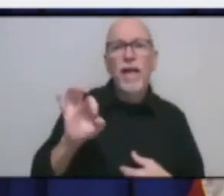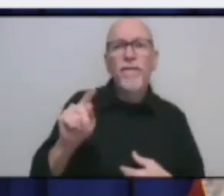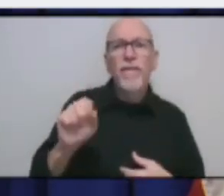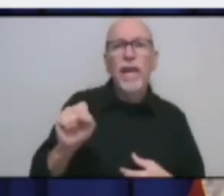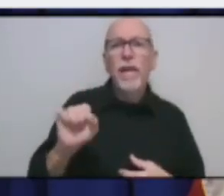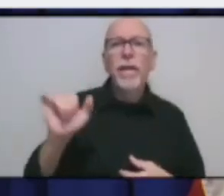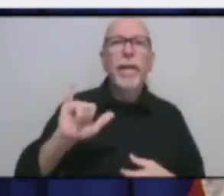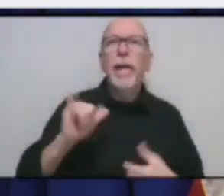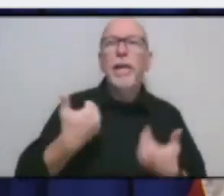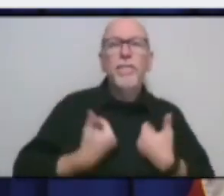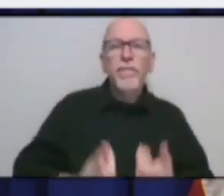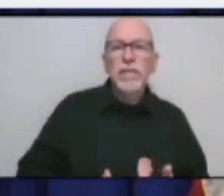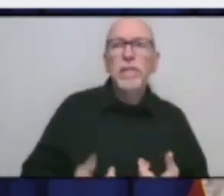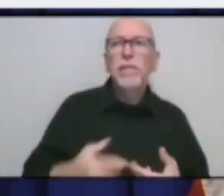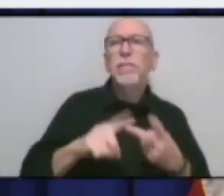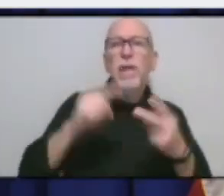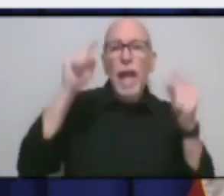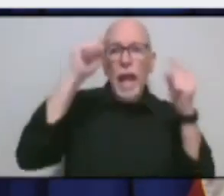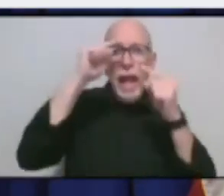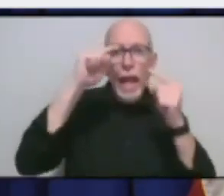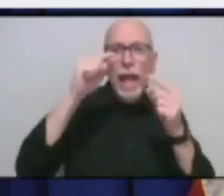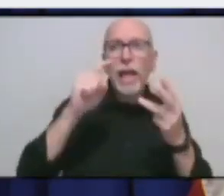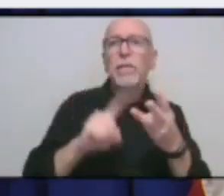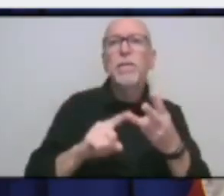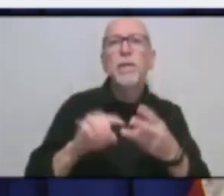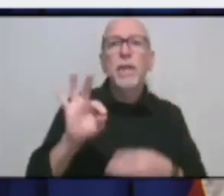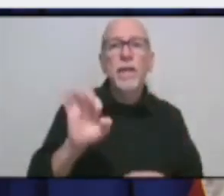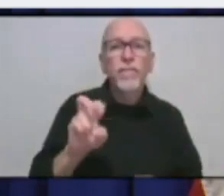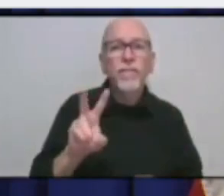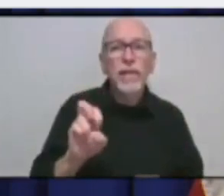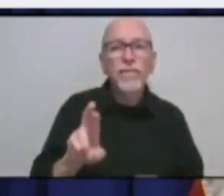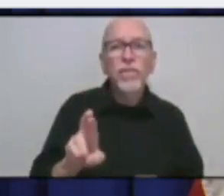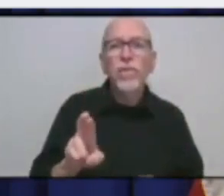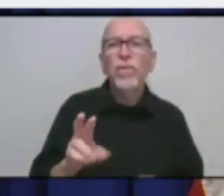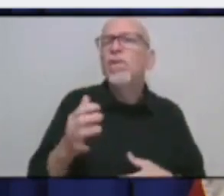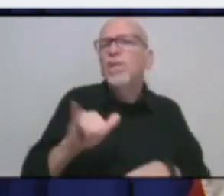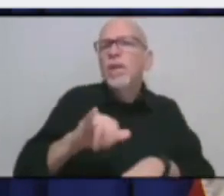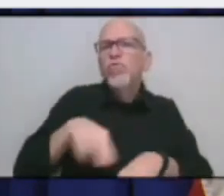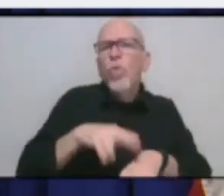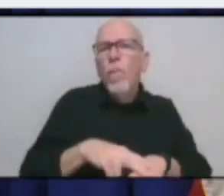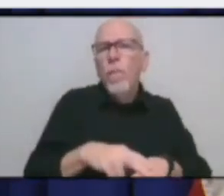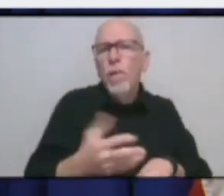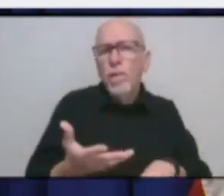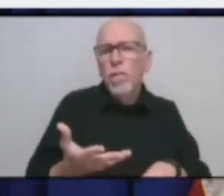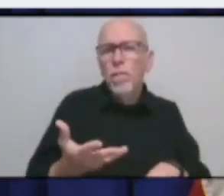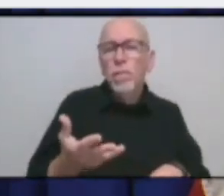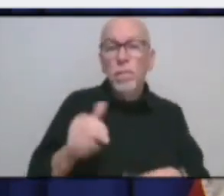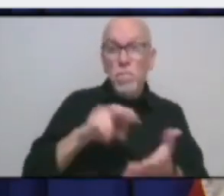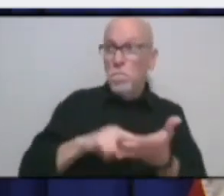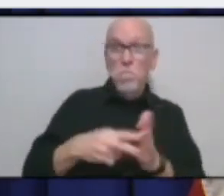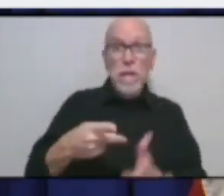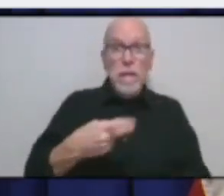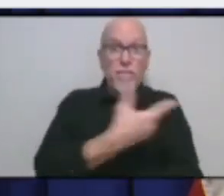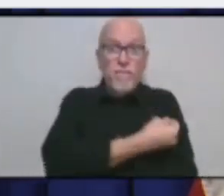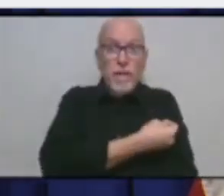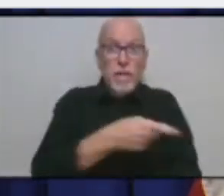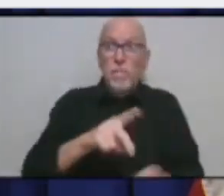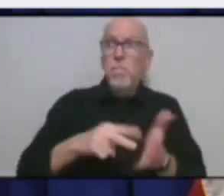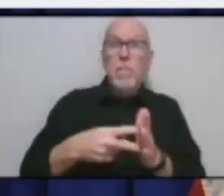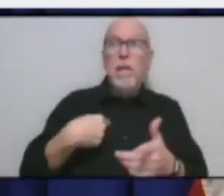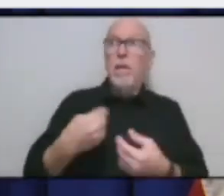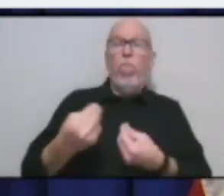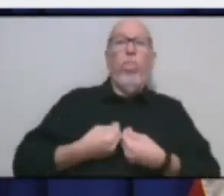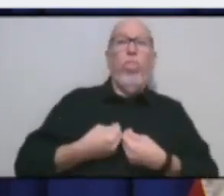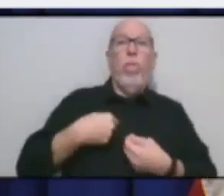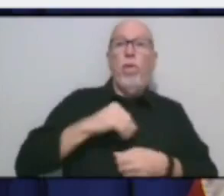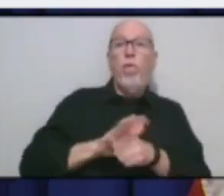headache, and in some cases, fever. This is normal. It does not mean that the vaccine gave you COVID. This